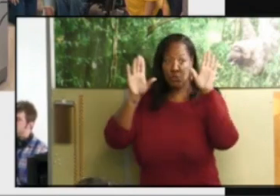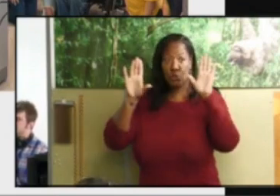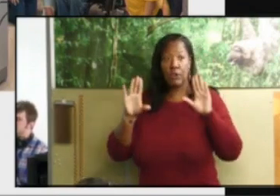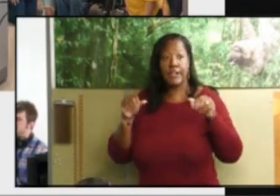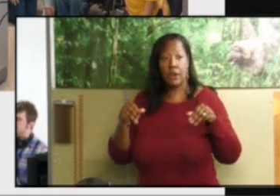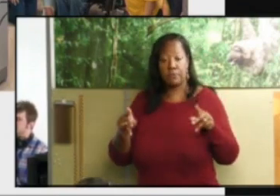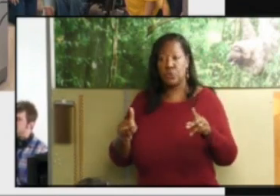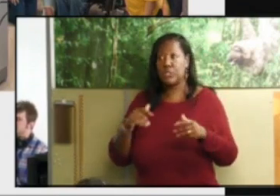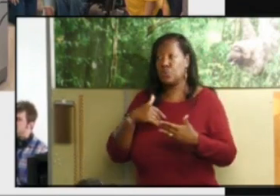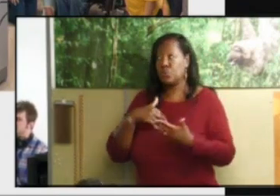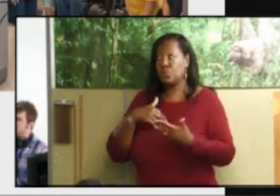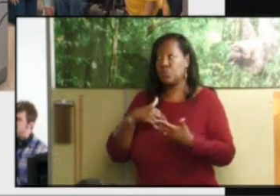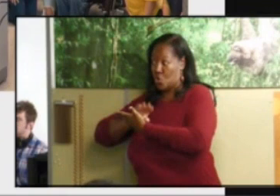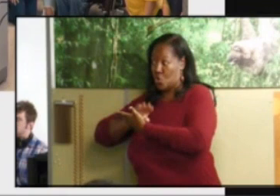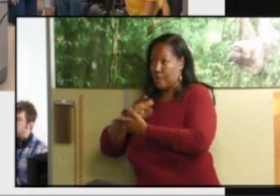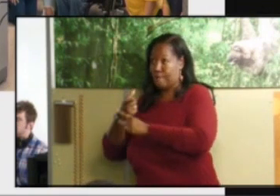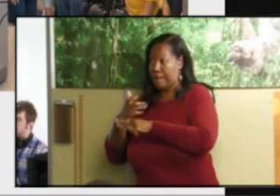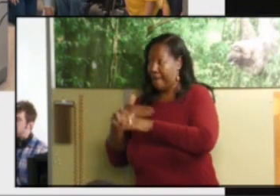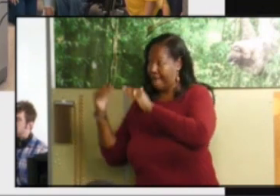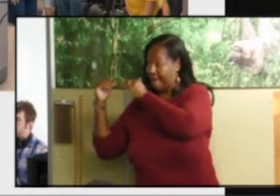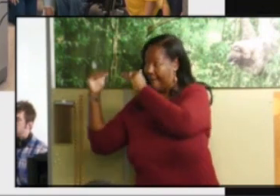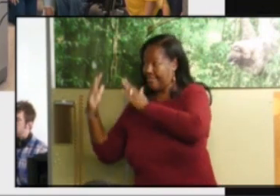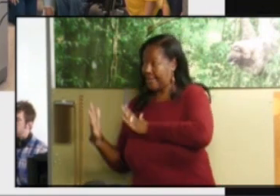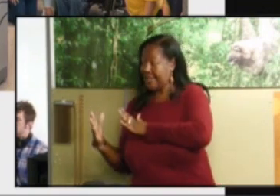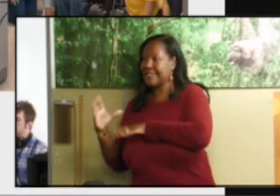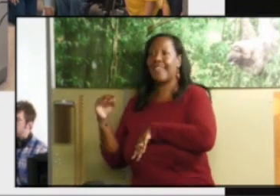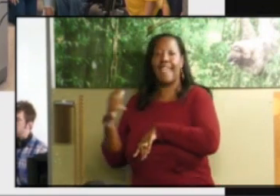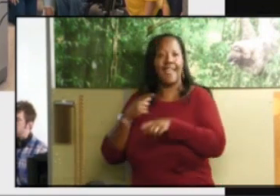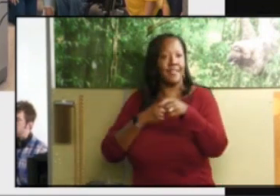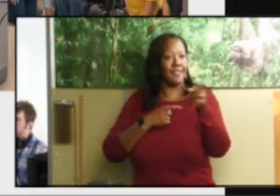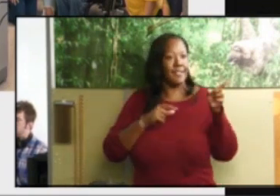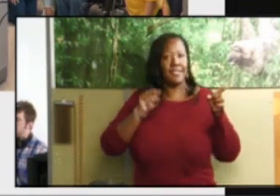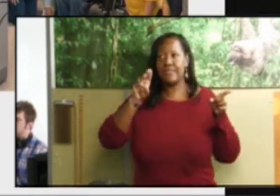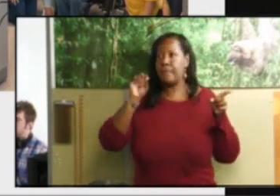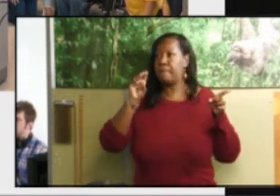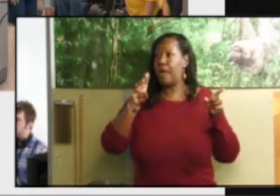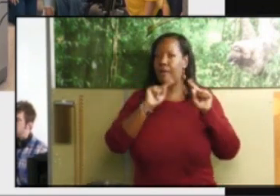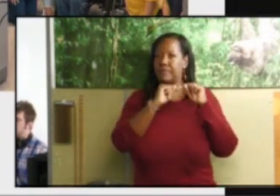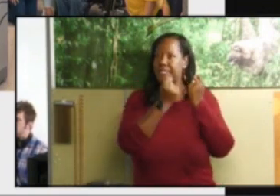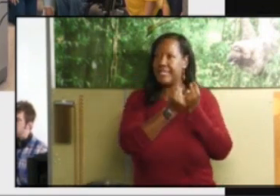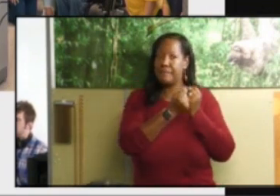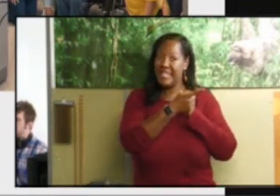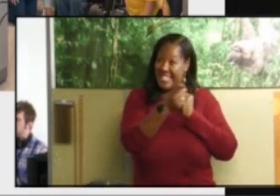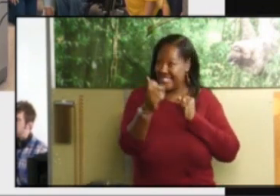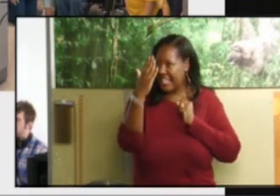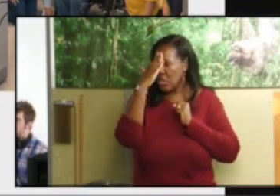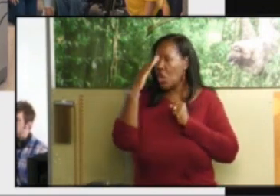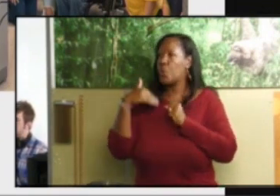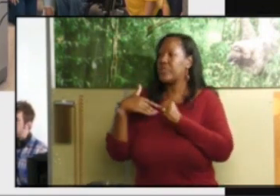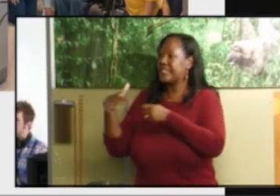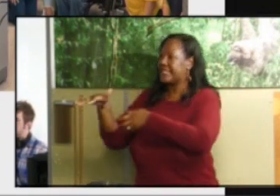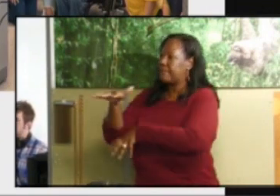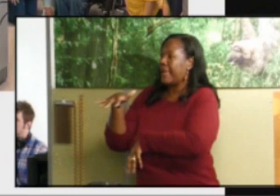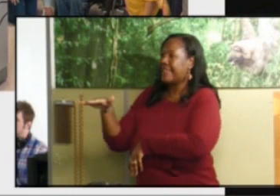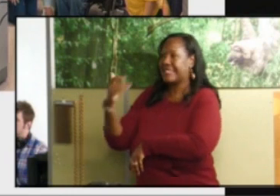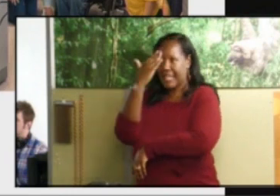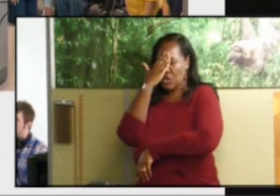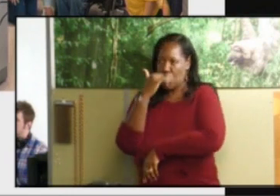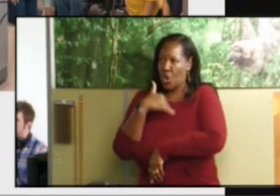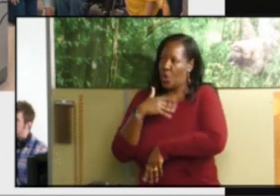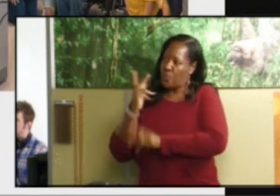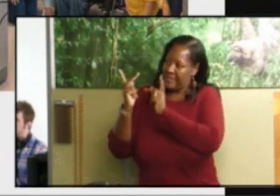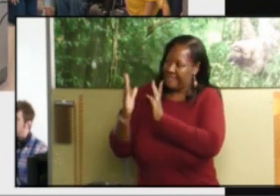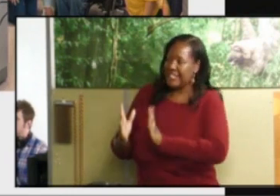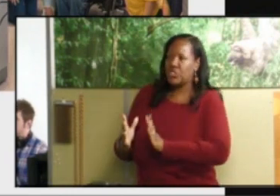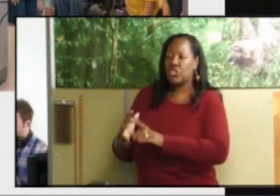from my colleagues, but also from our client, from the mom's team, because they know their visitors, they know their venues, and the wealth of information that they